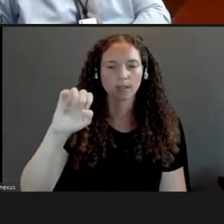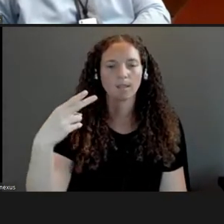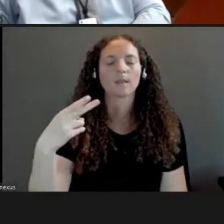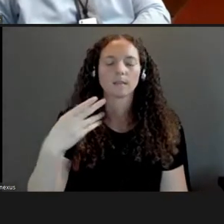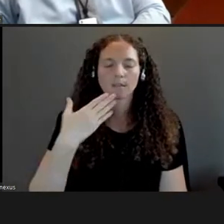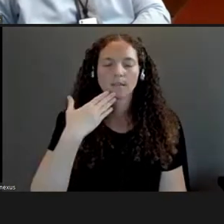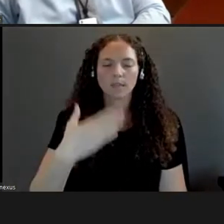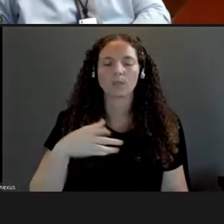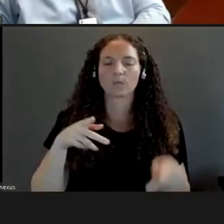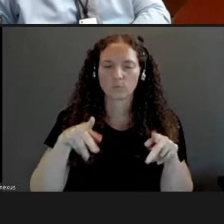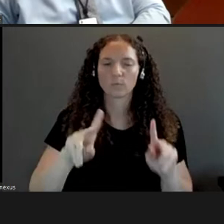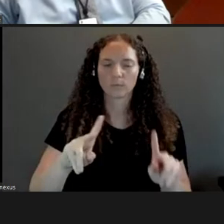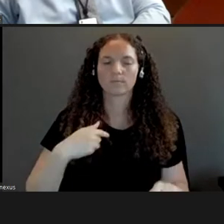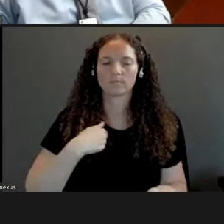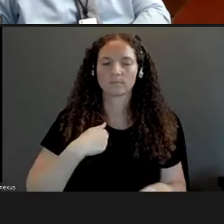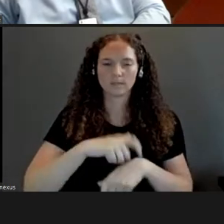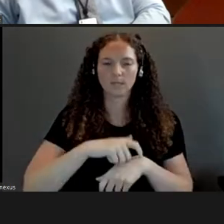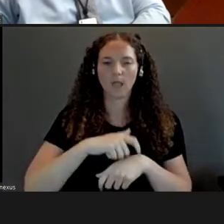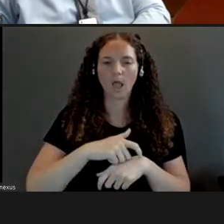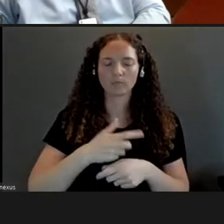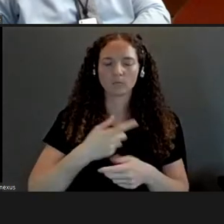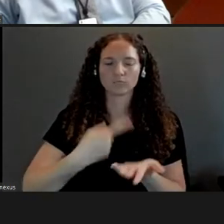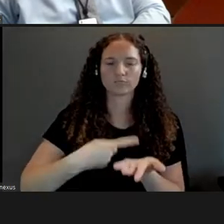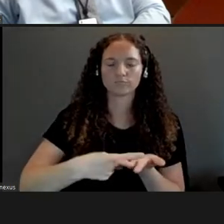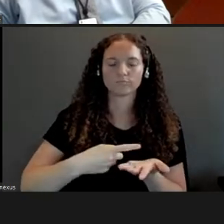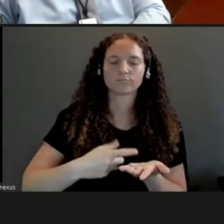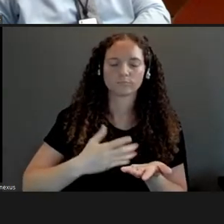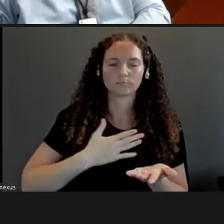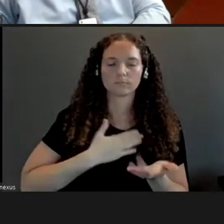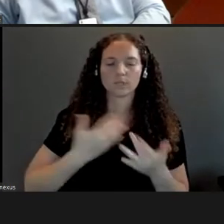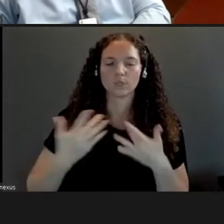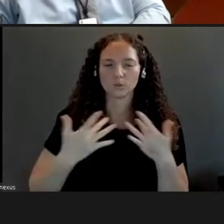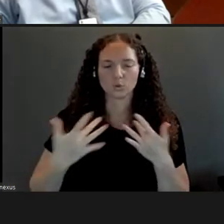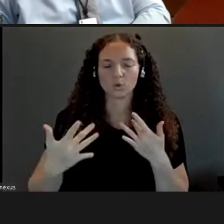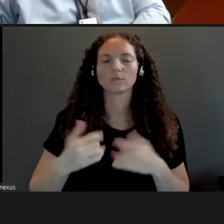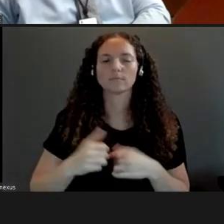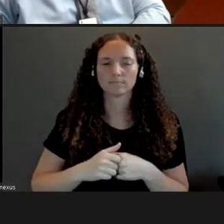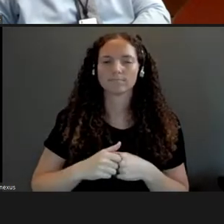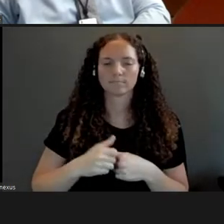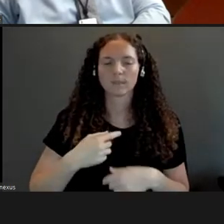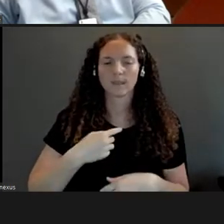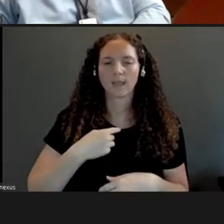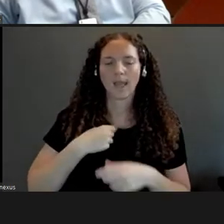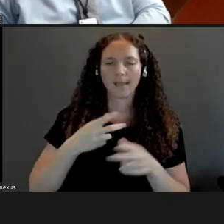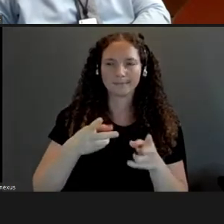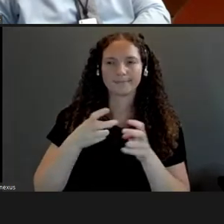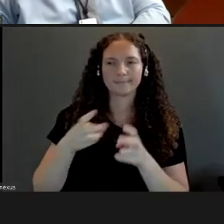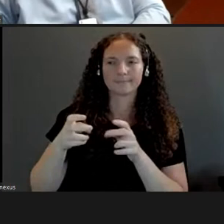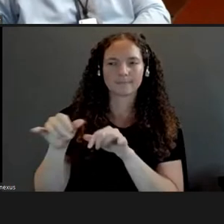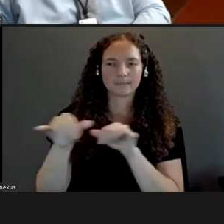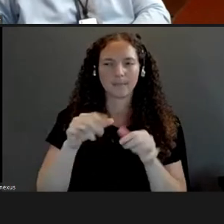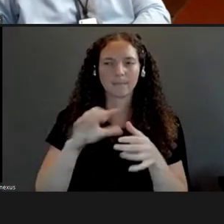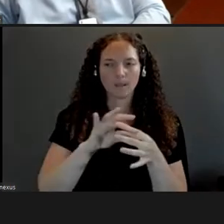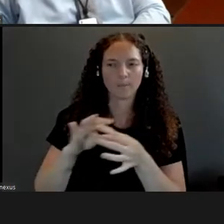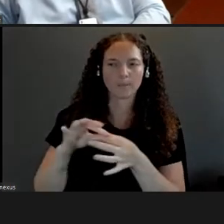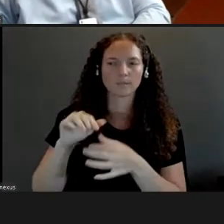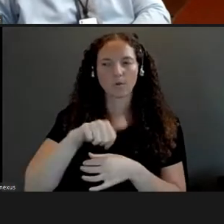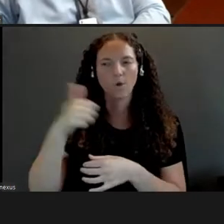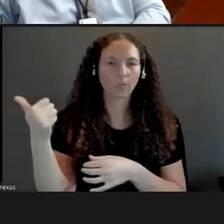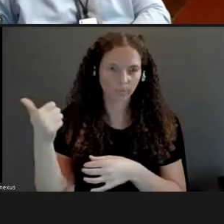to express our concerns. I echo the comments made by others, like many others who